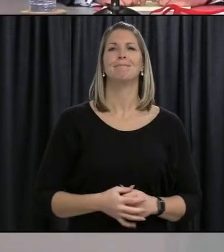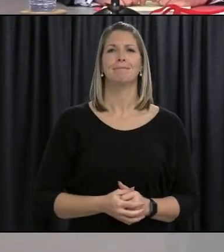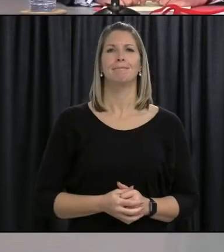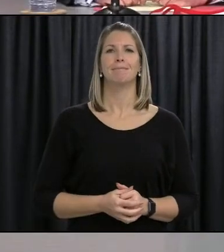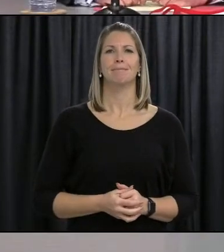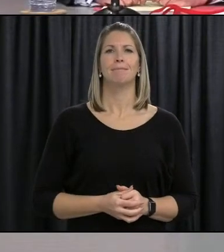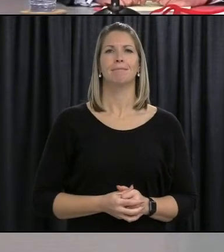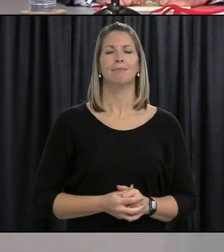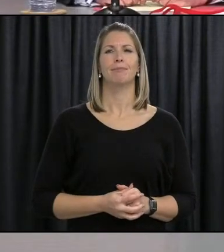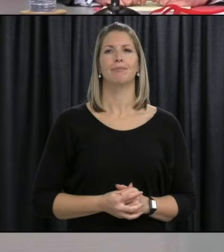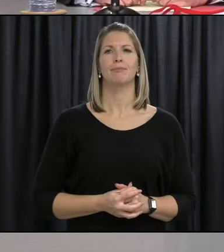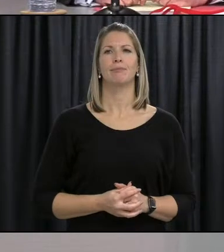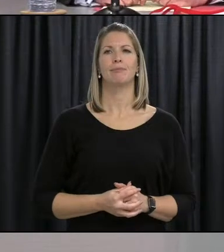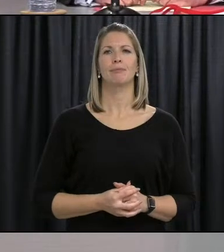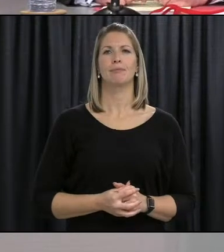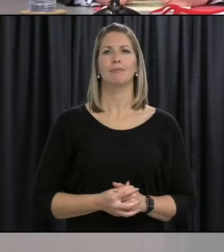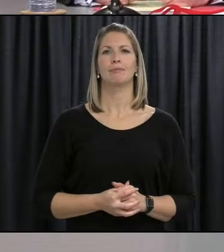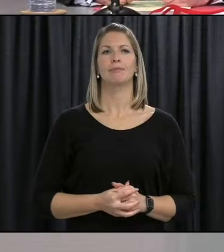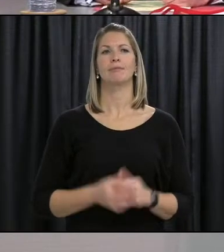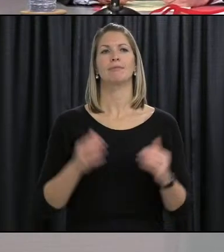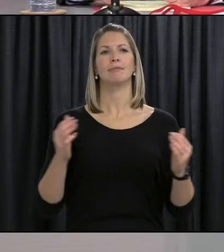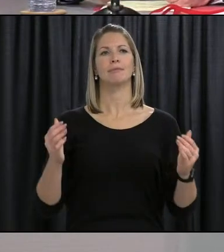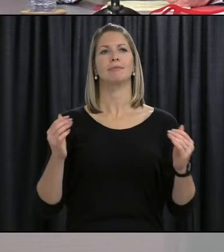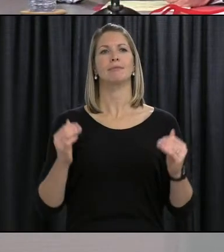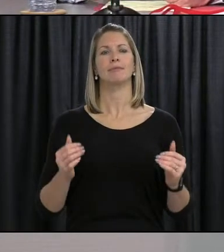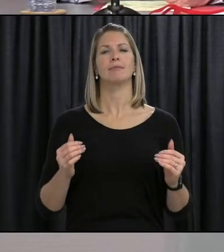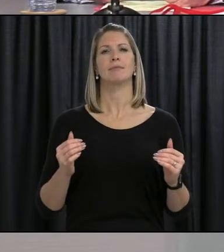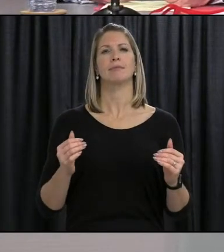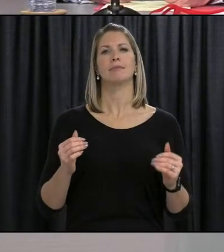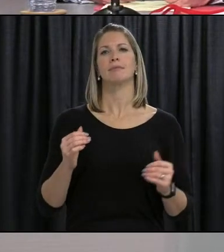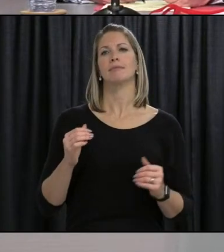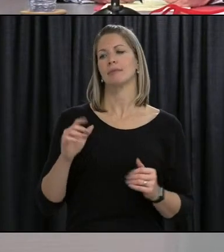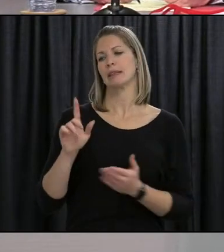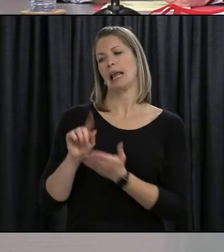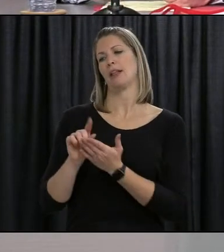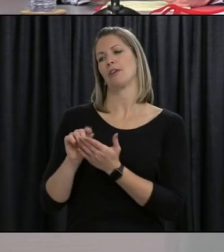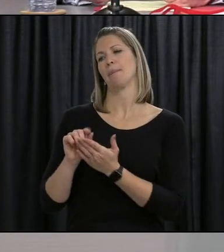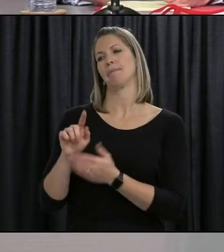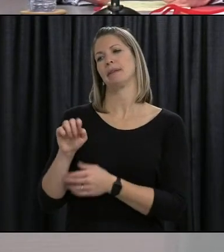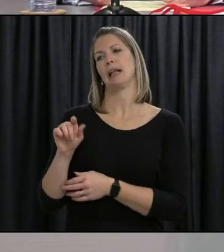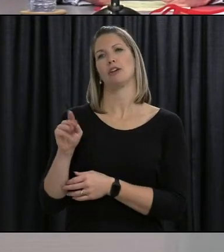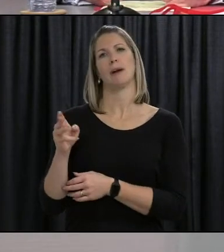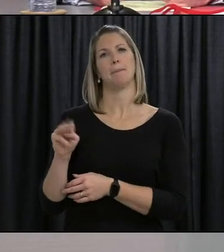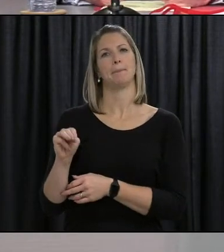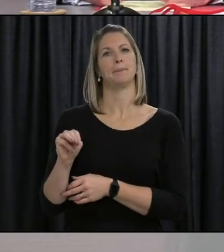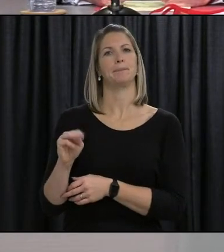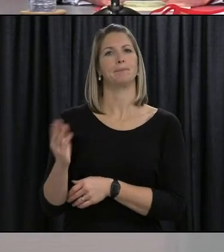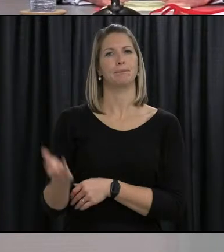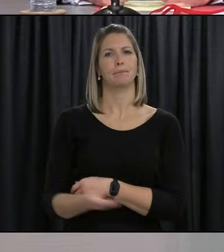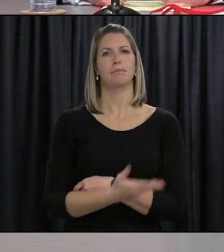Thank you. Our next questions are from Peter Jackson of The Telegram. Please go ahead.